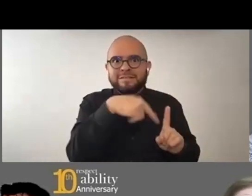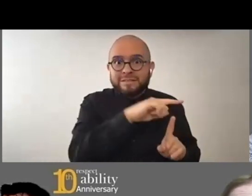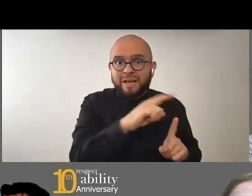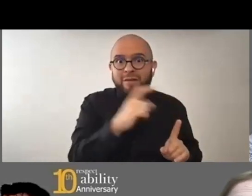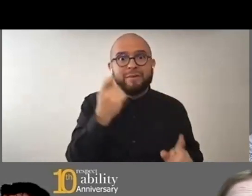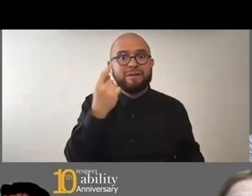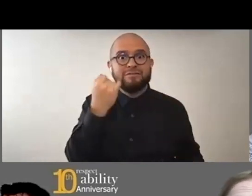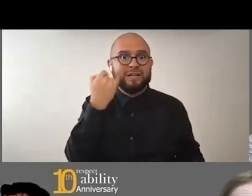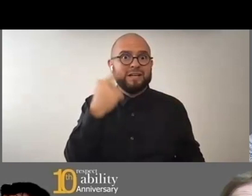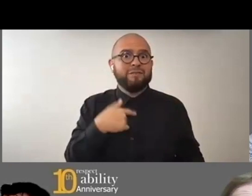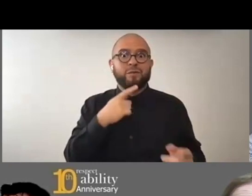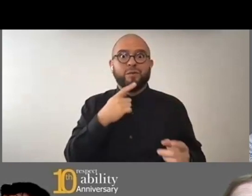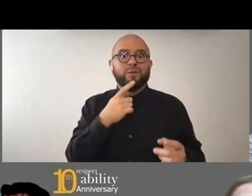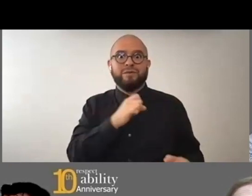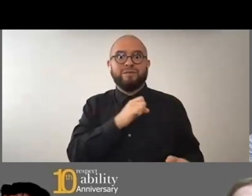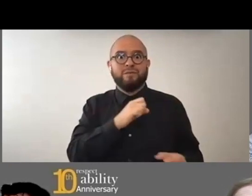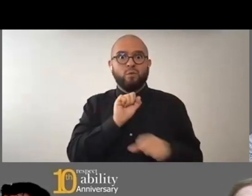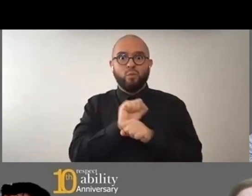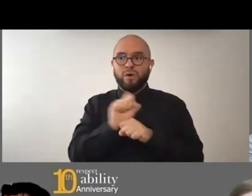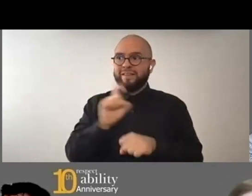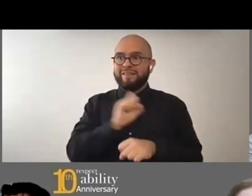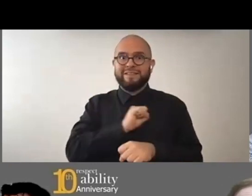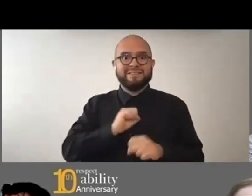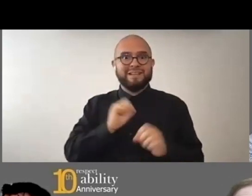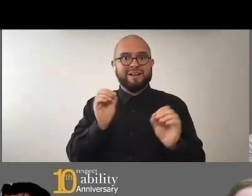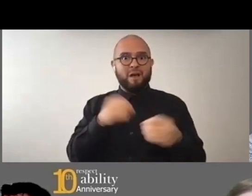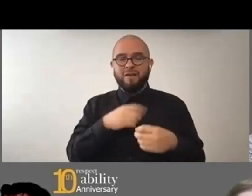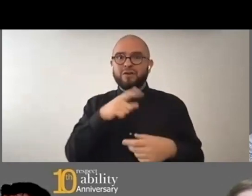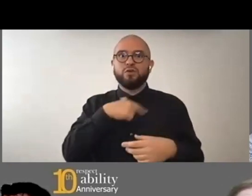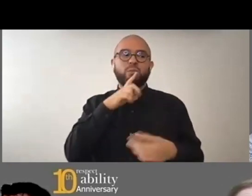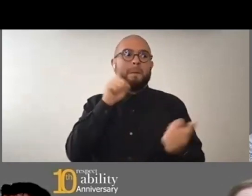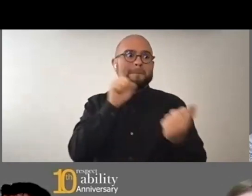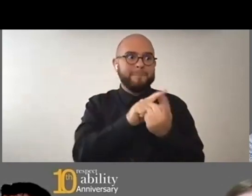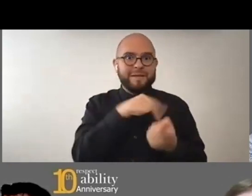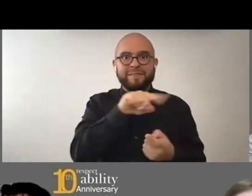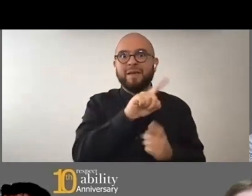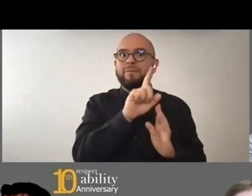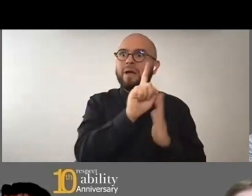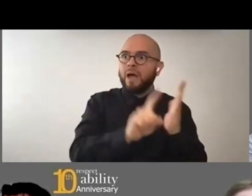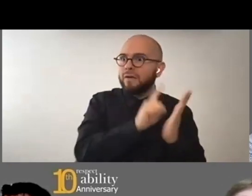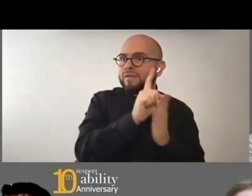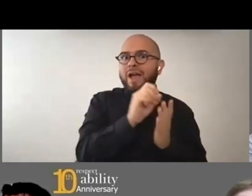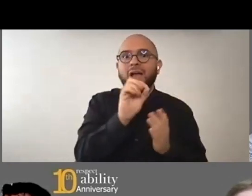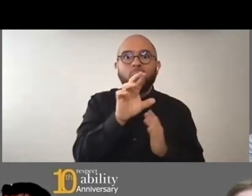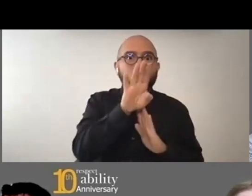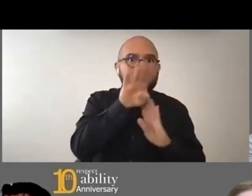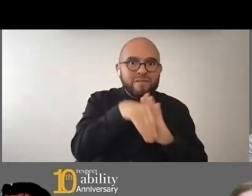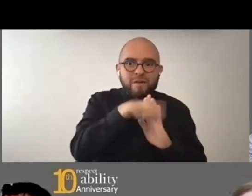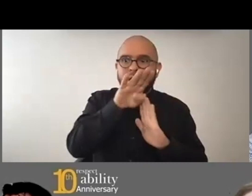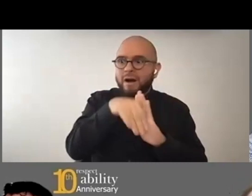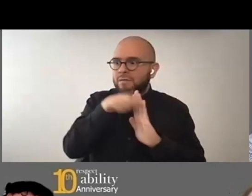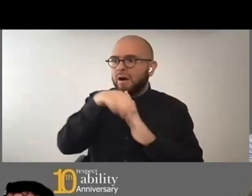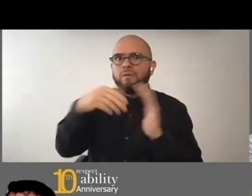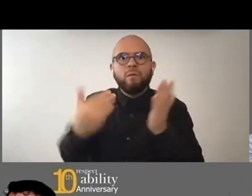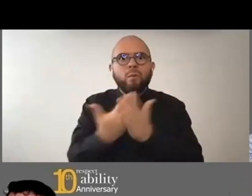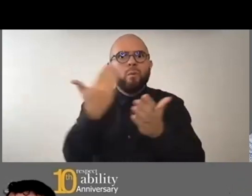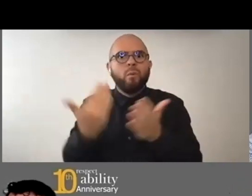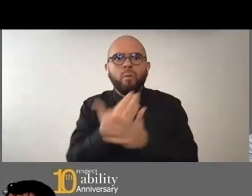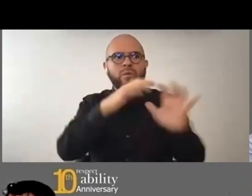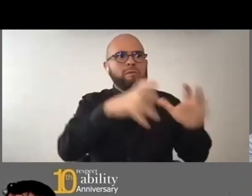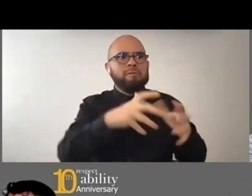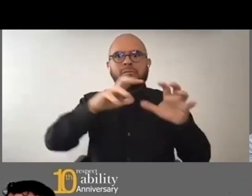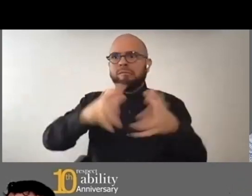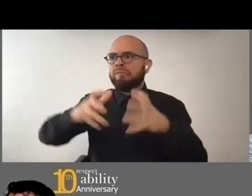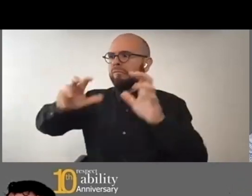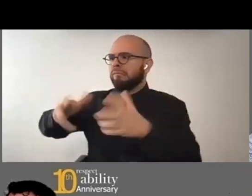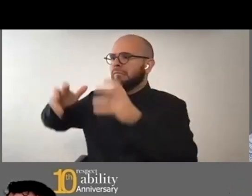on the hour, sometimes on the half hour. And so every half hour, that's a new group of people you're encountering. And when you're from kind of a stigmatized